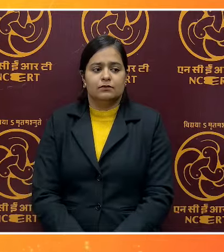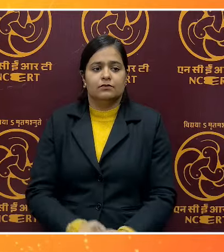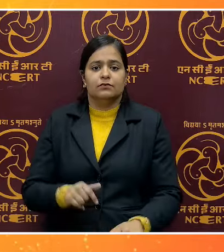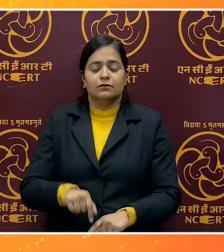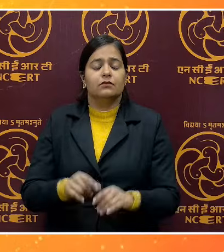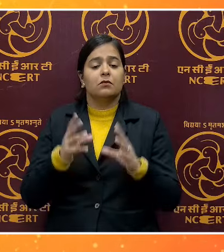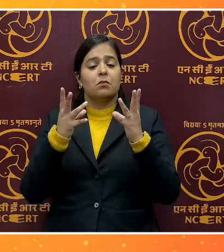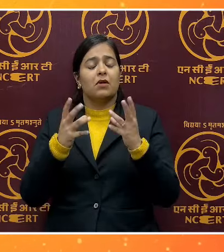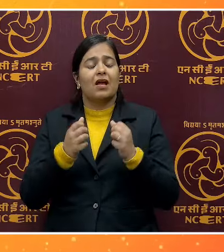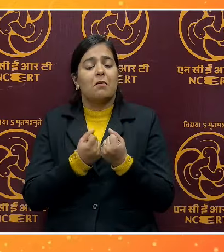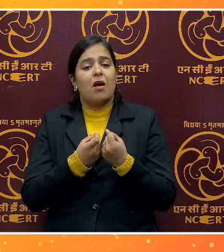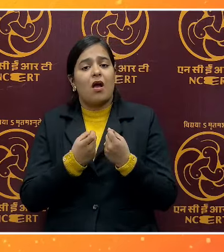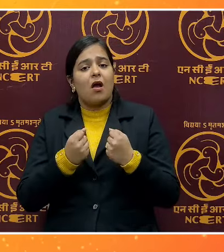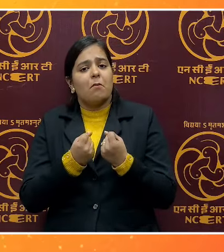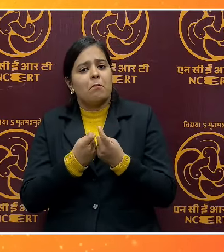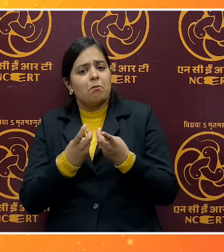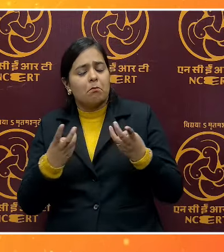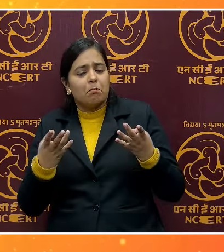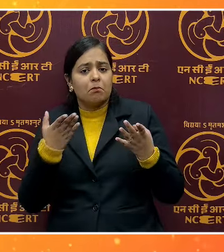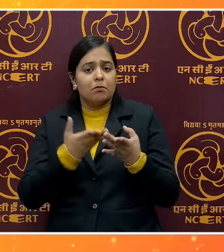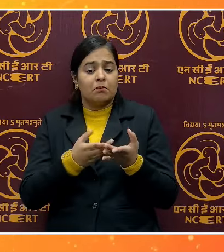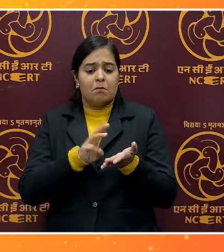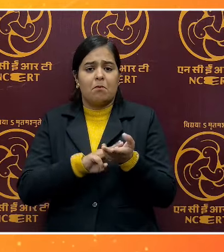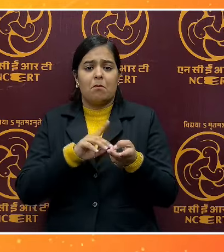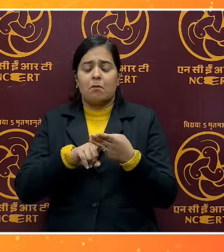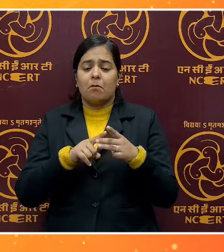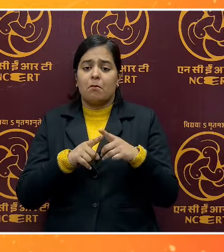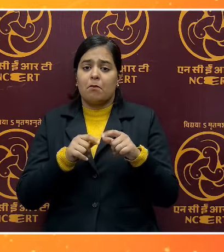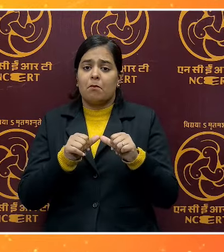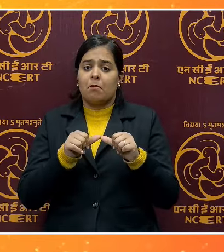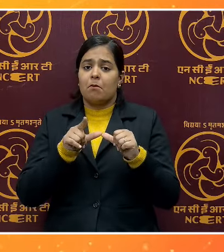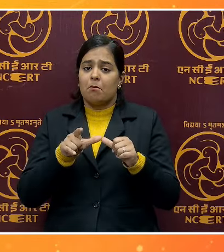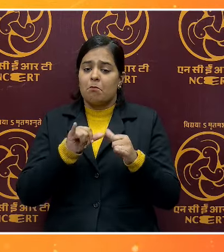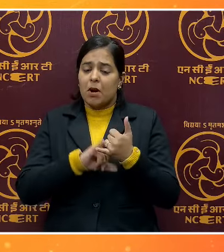many ligands are just coming with the metal.